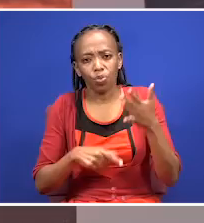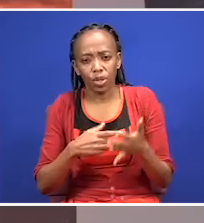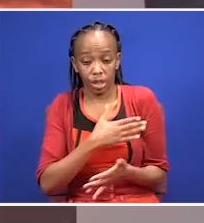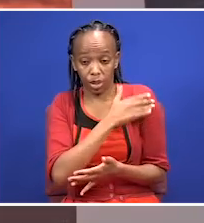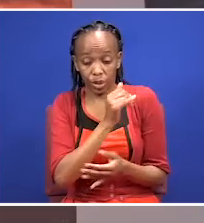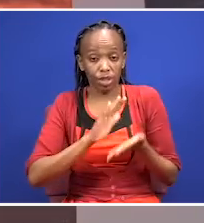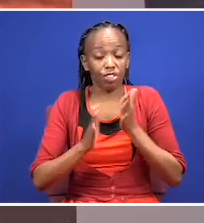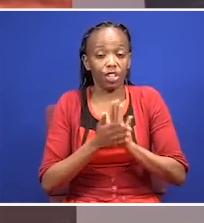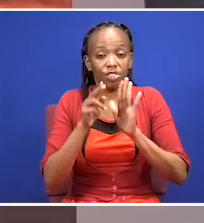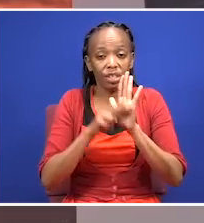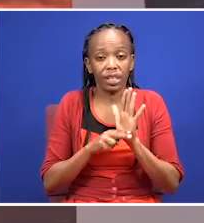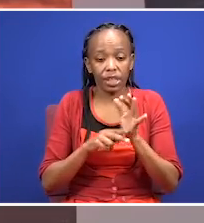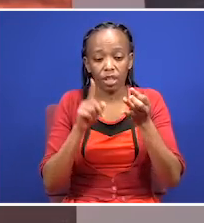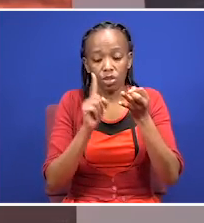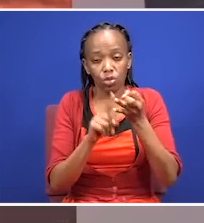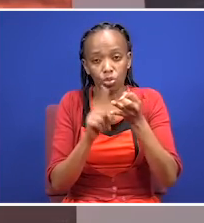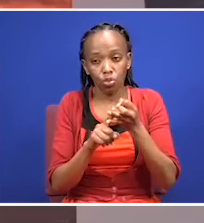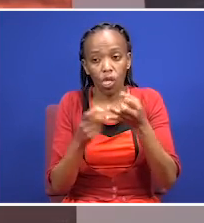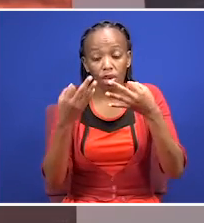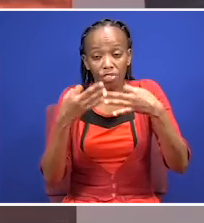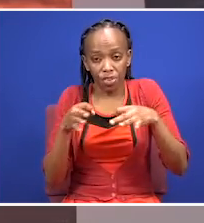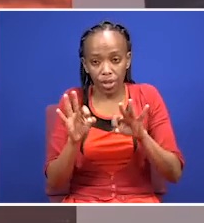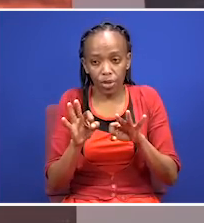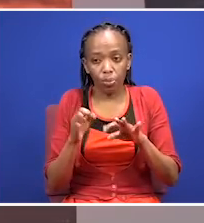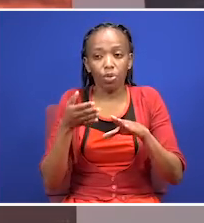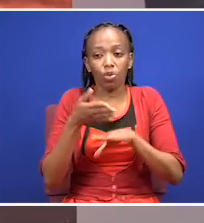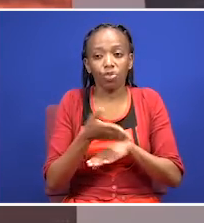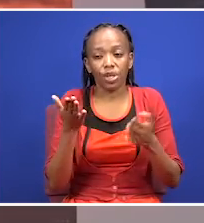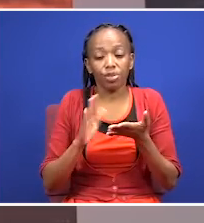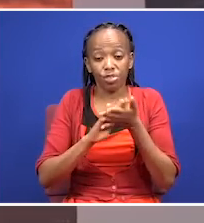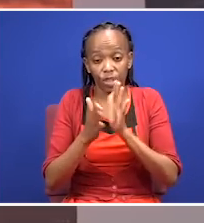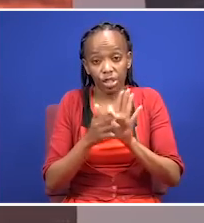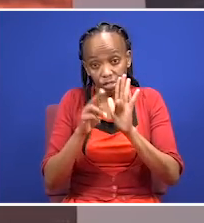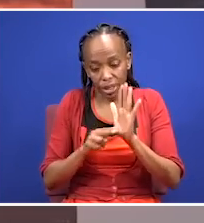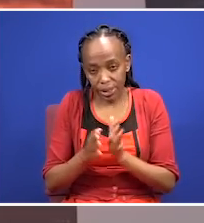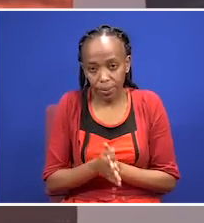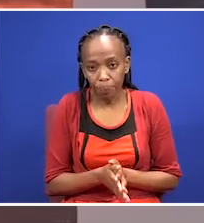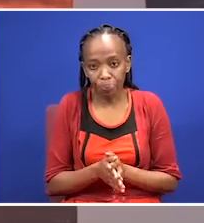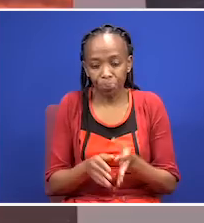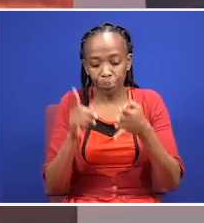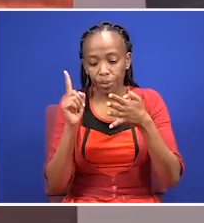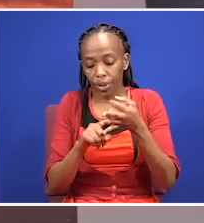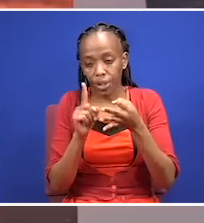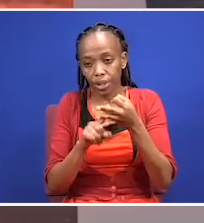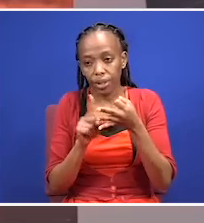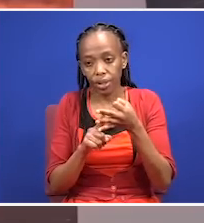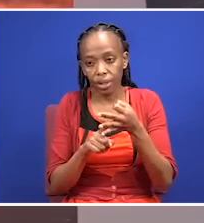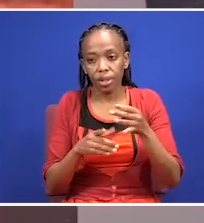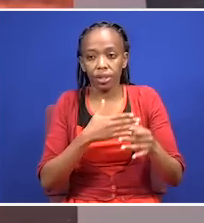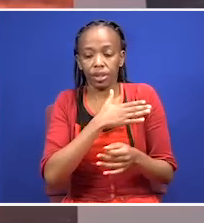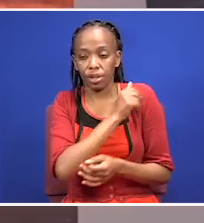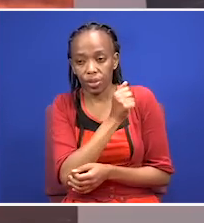forgiveness number two freedom upon forgiveness number three